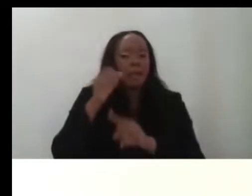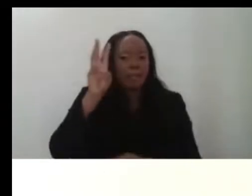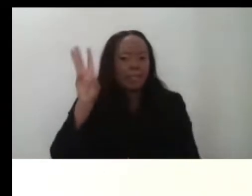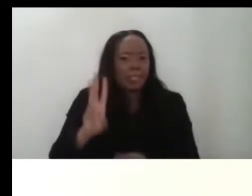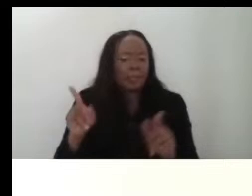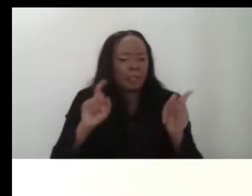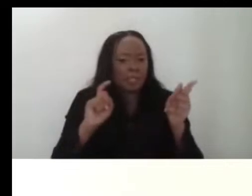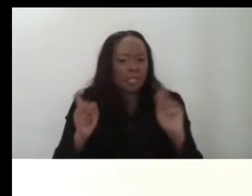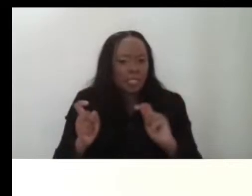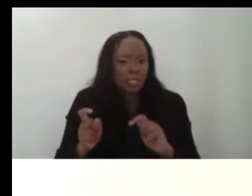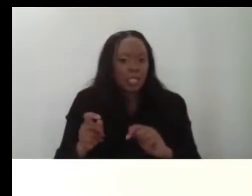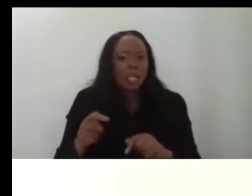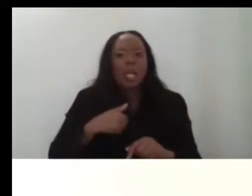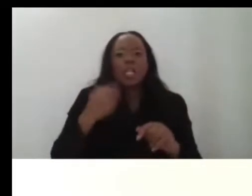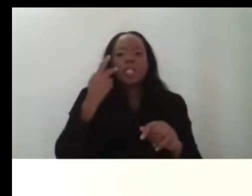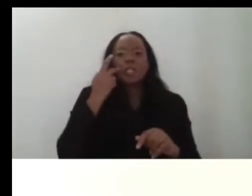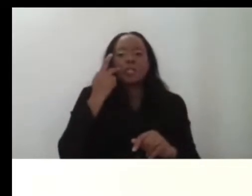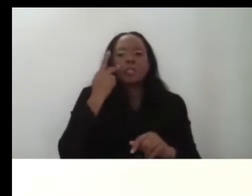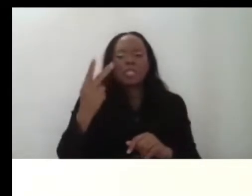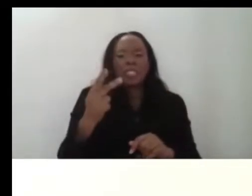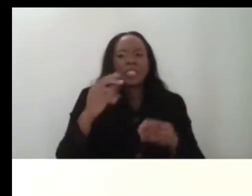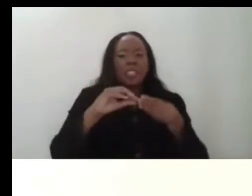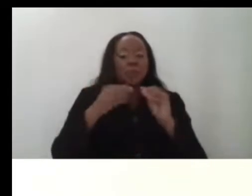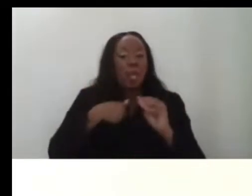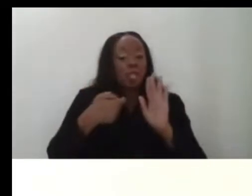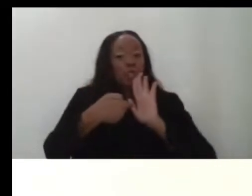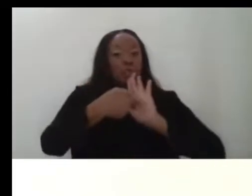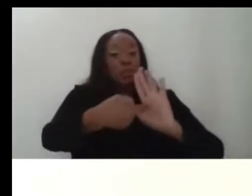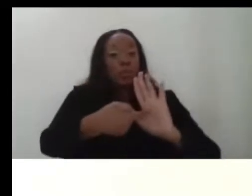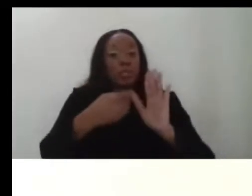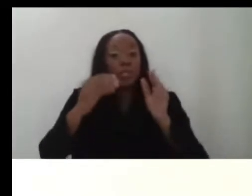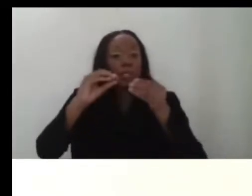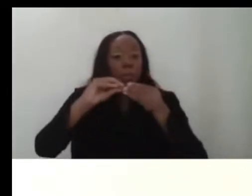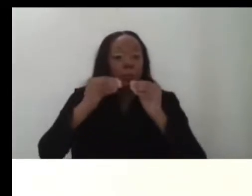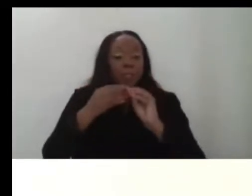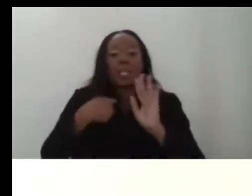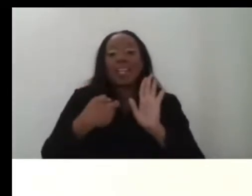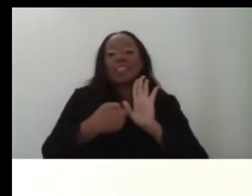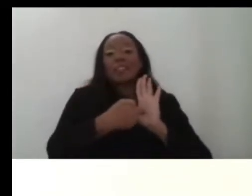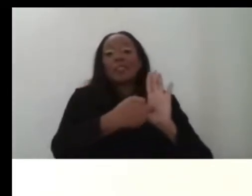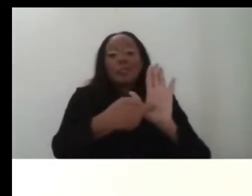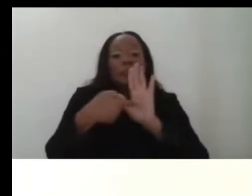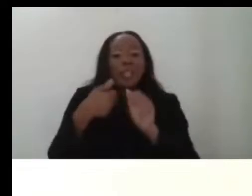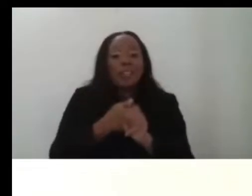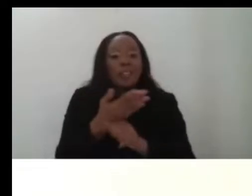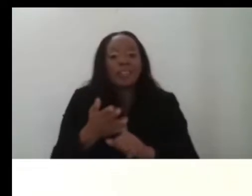show you the graphs, I show you statistics. It is happening. It is happening